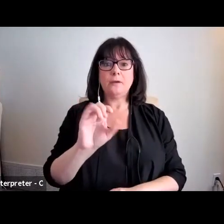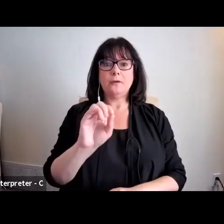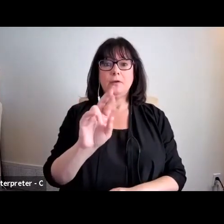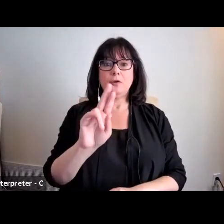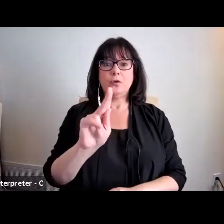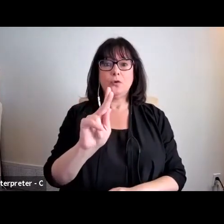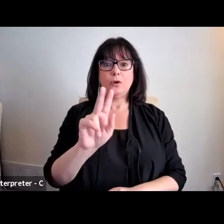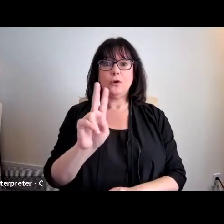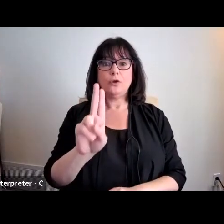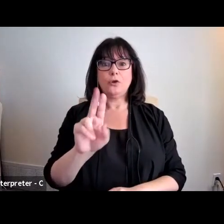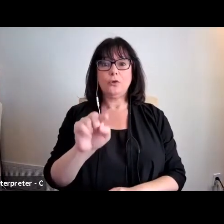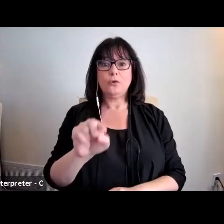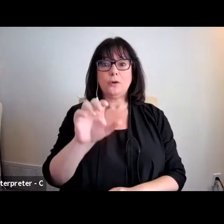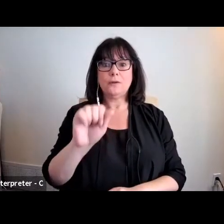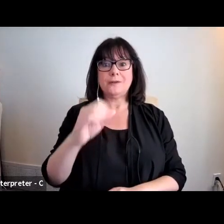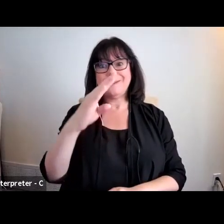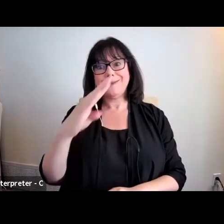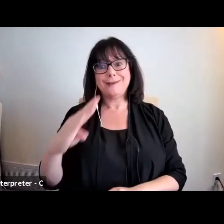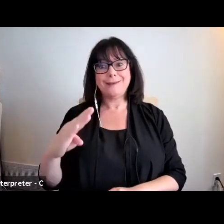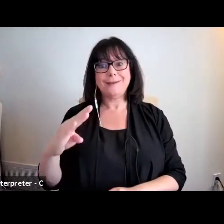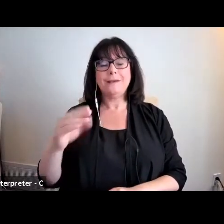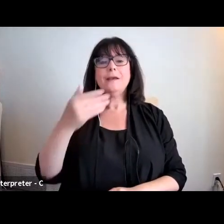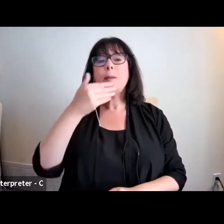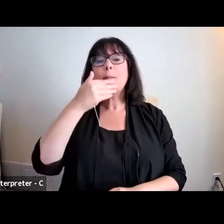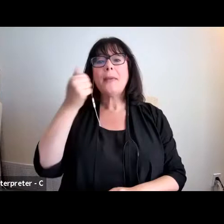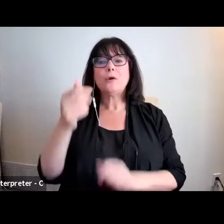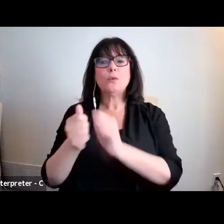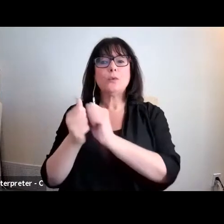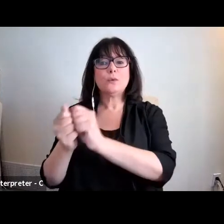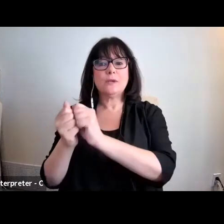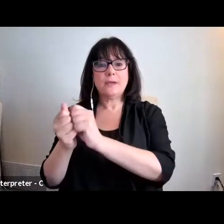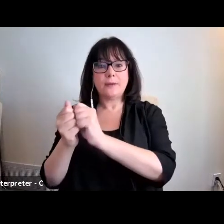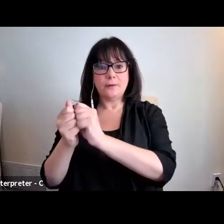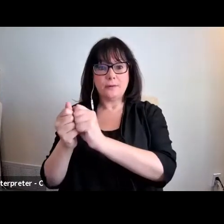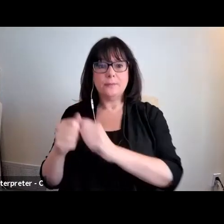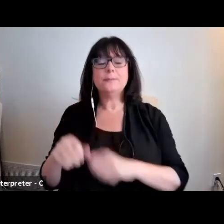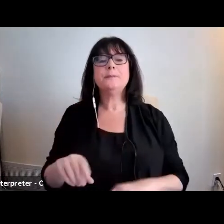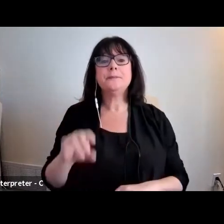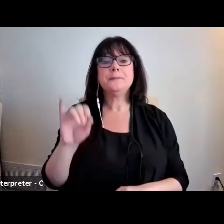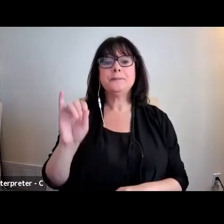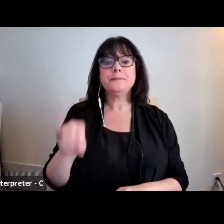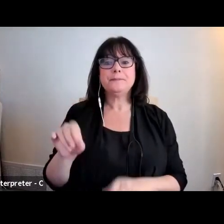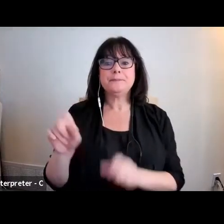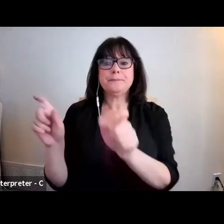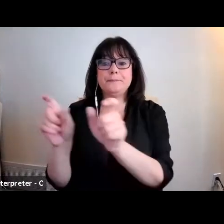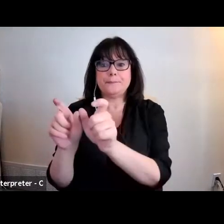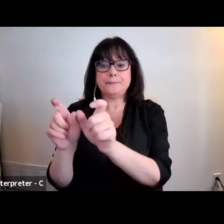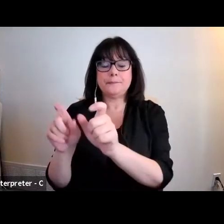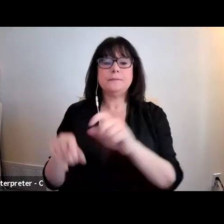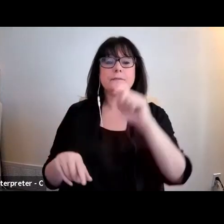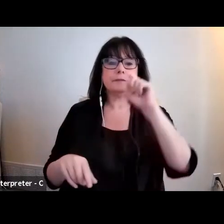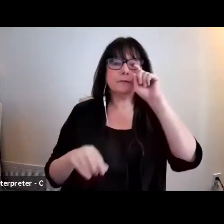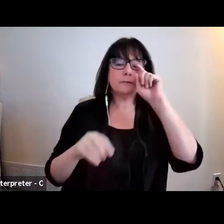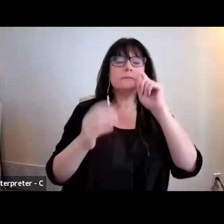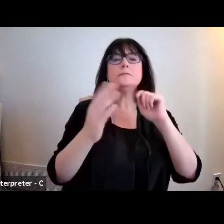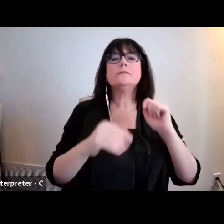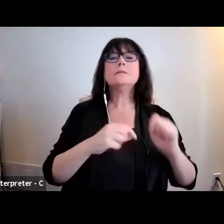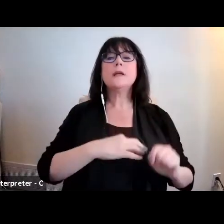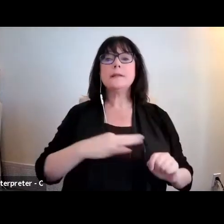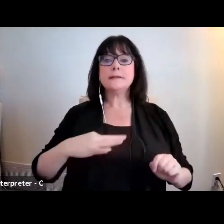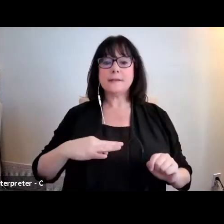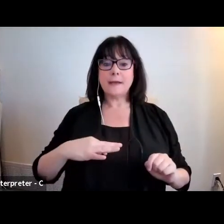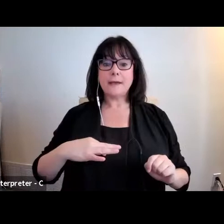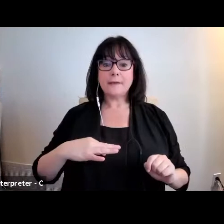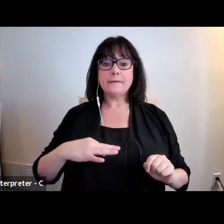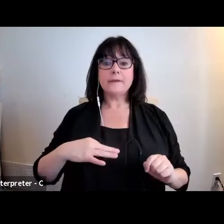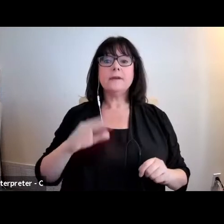yorku.ca/bettertogether. A little bit about staff and faculty. I want to comment briefly on a series of measures that we